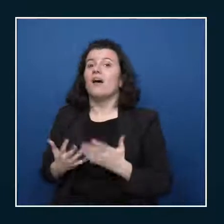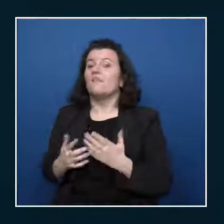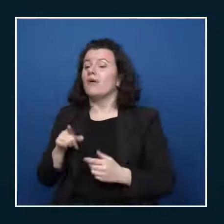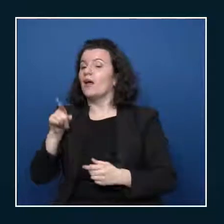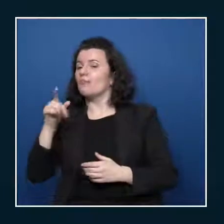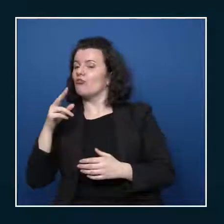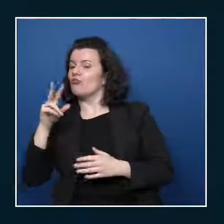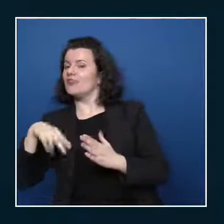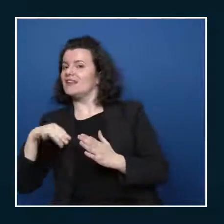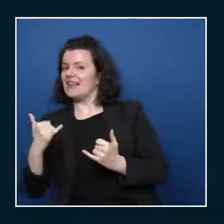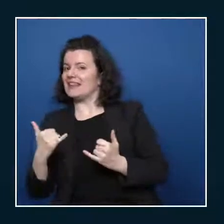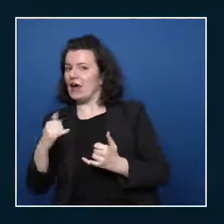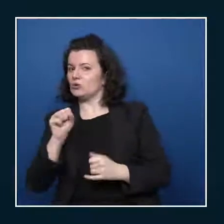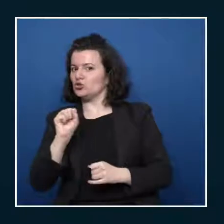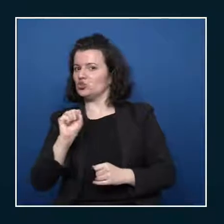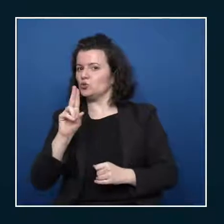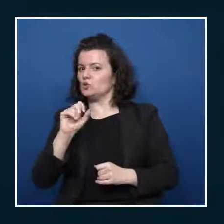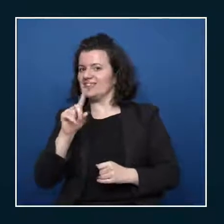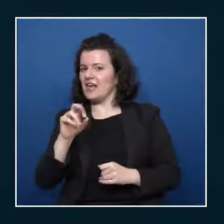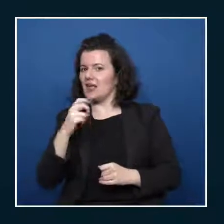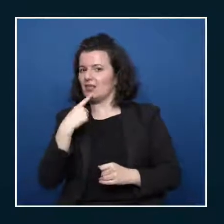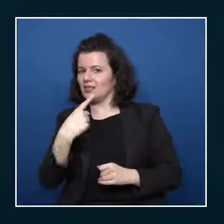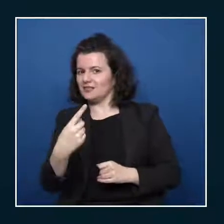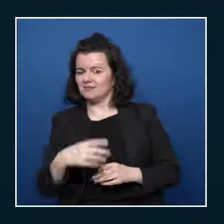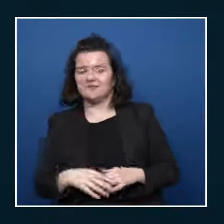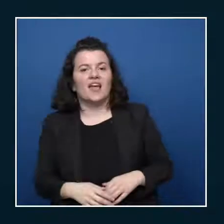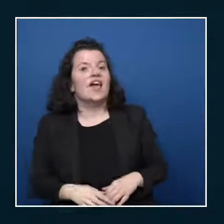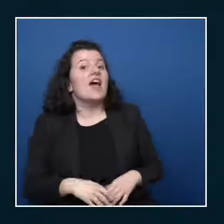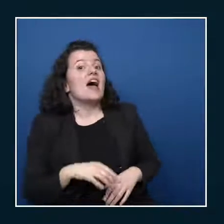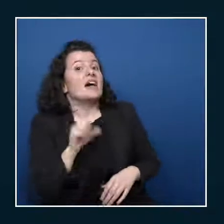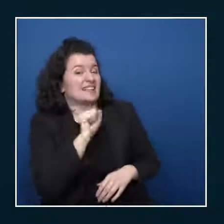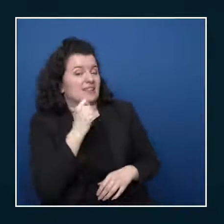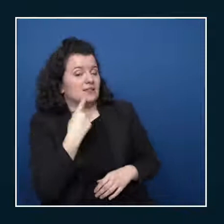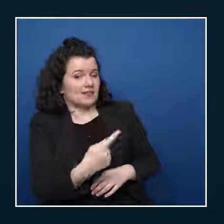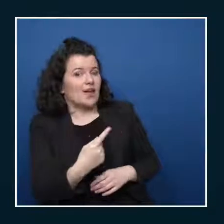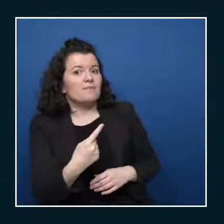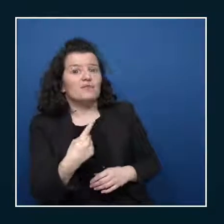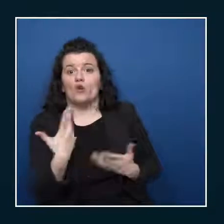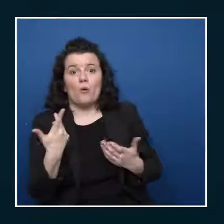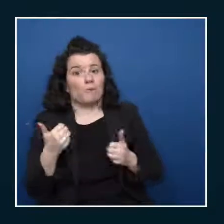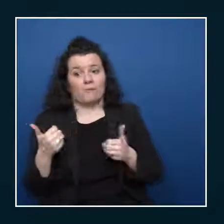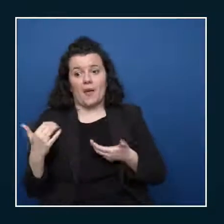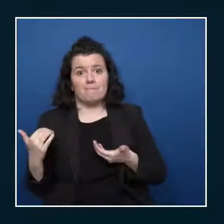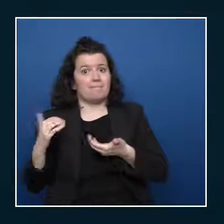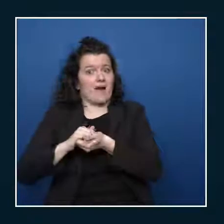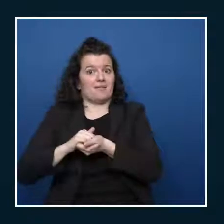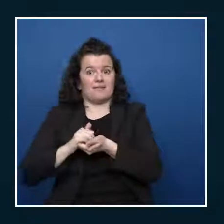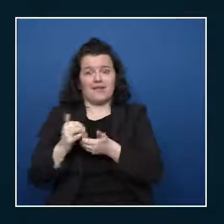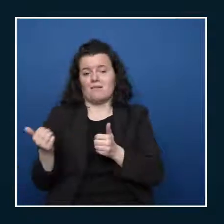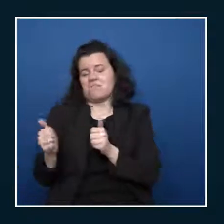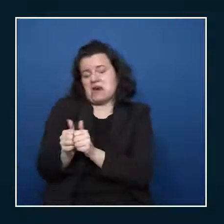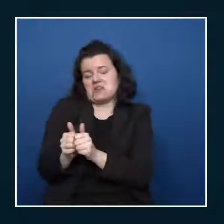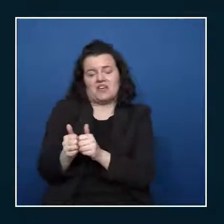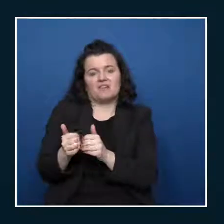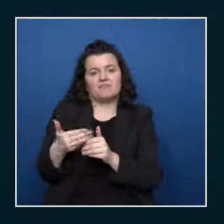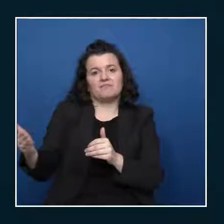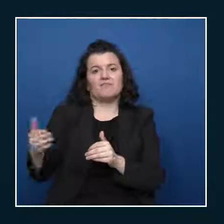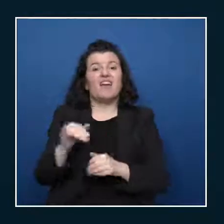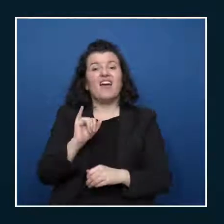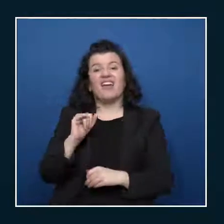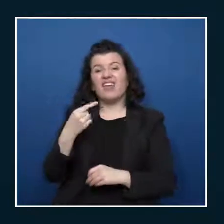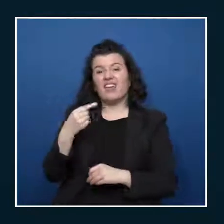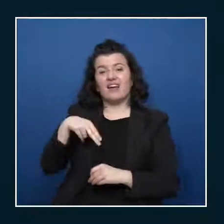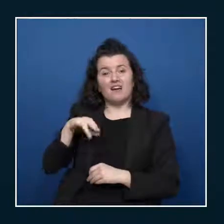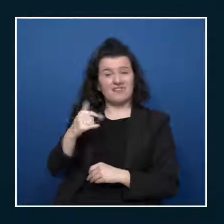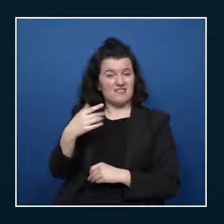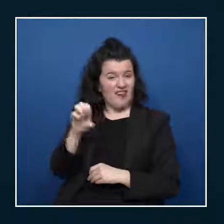But yeah, half the stuff I'm saying, like when I'm talking about partners, just like at Ignite, there's partners that have a